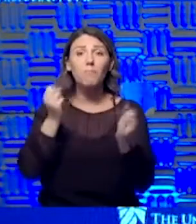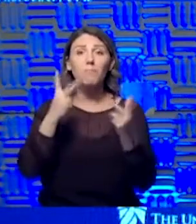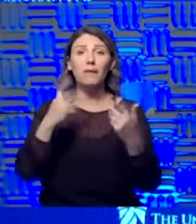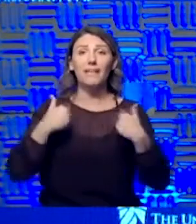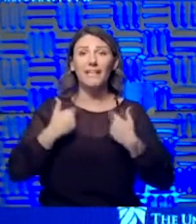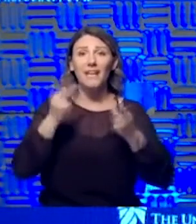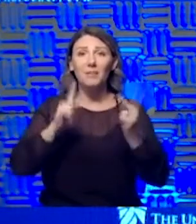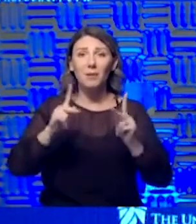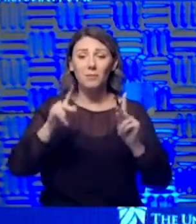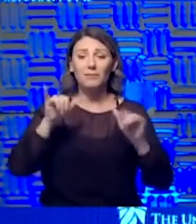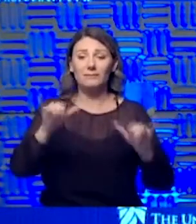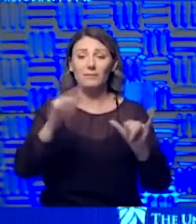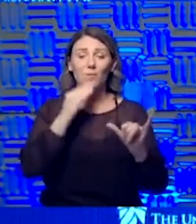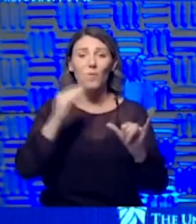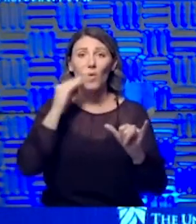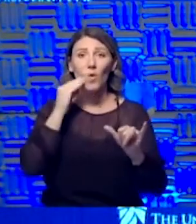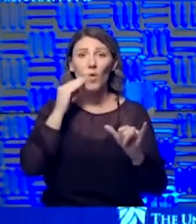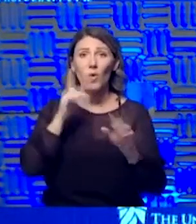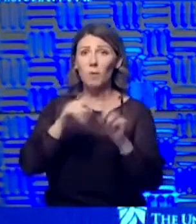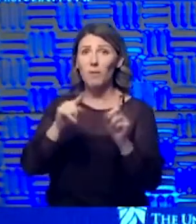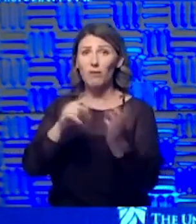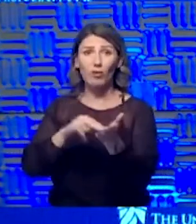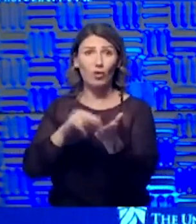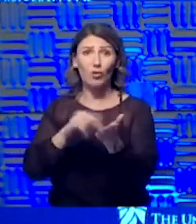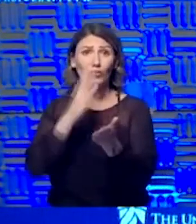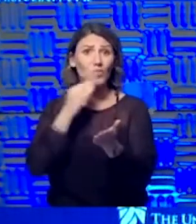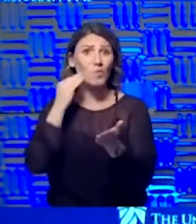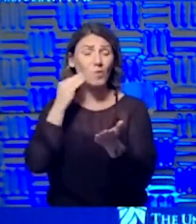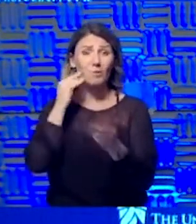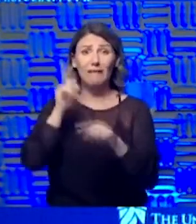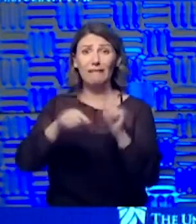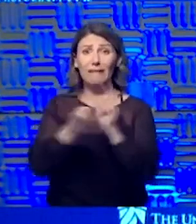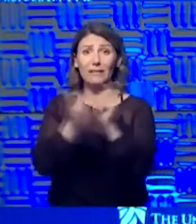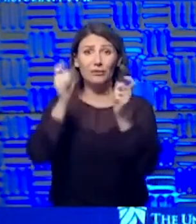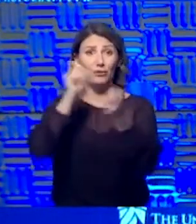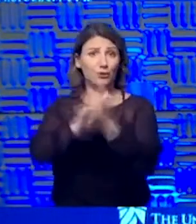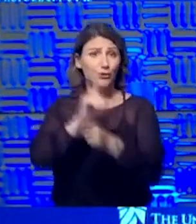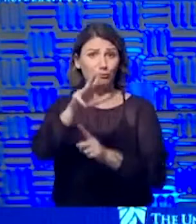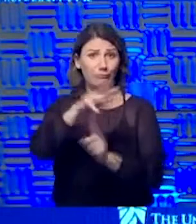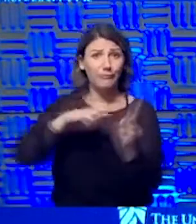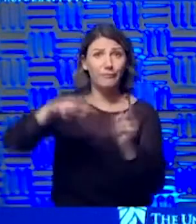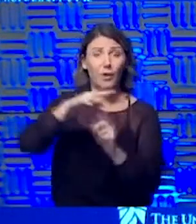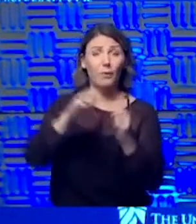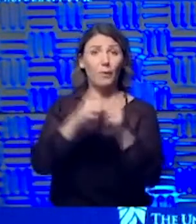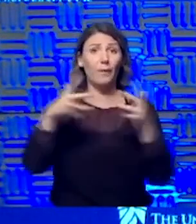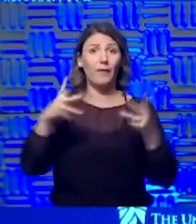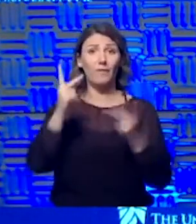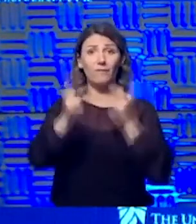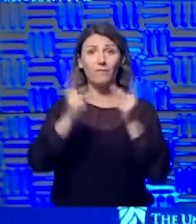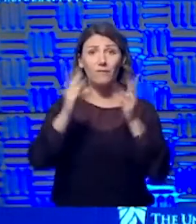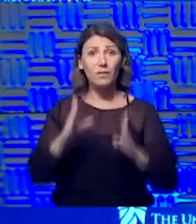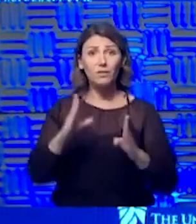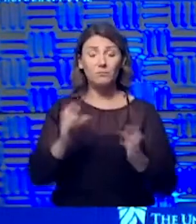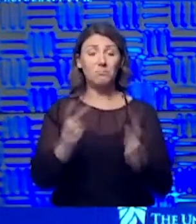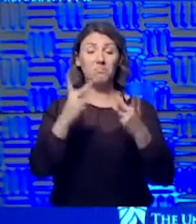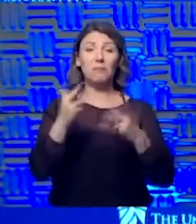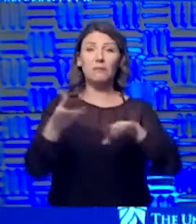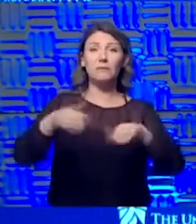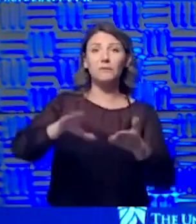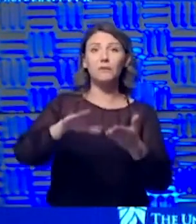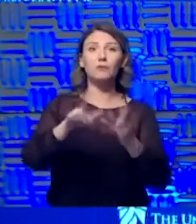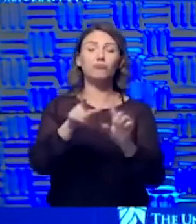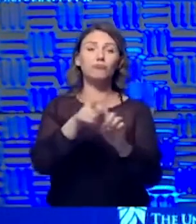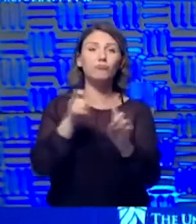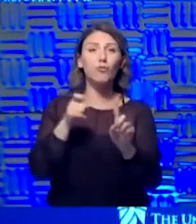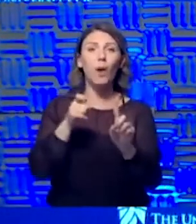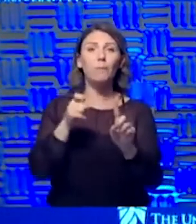we sheltered in place, the nursing homes, well, let's see, they haven't changed their environment outside of no visitors. And what's happened is a lot of those deaths have come from